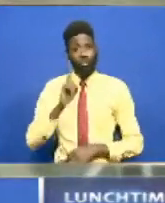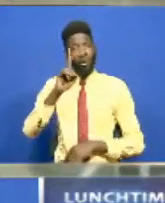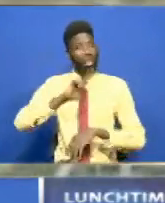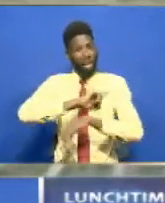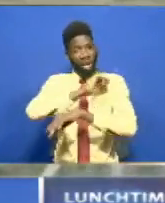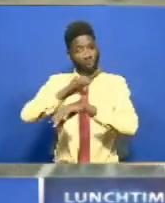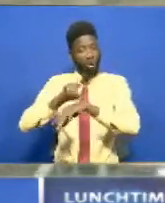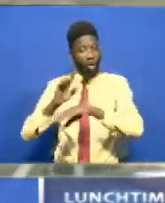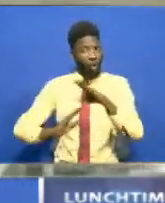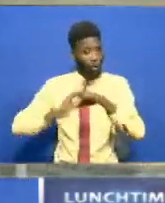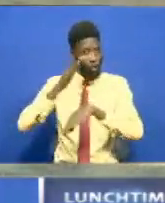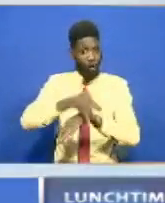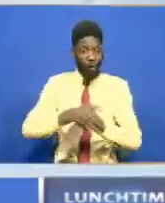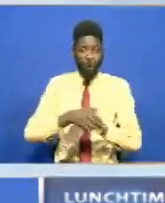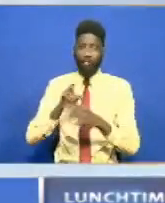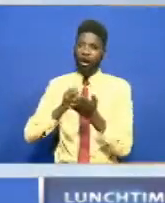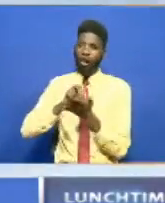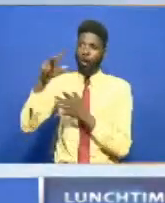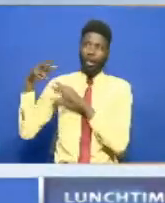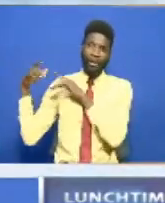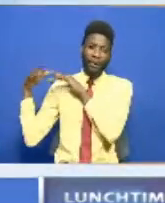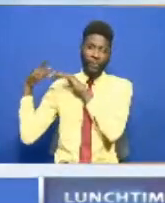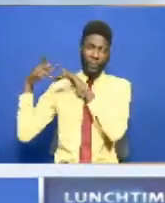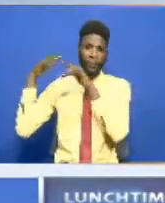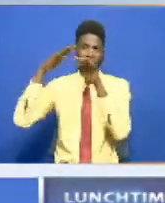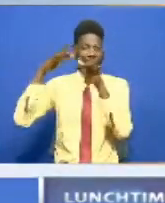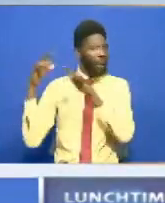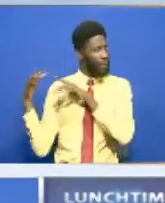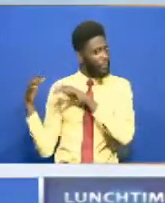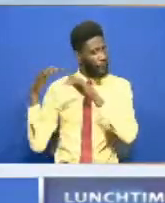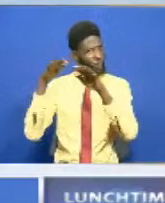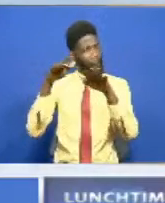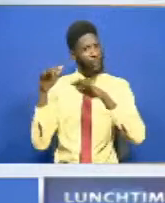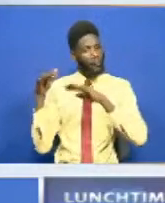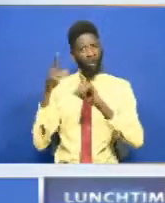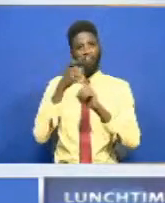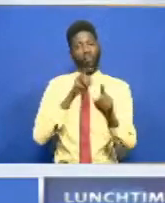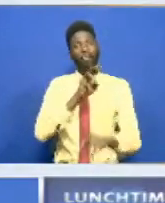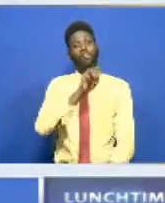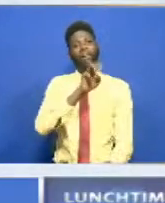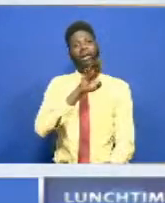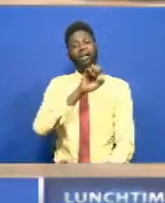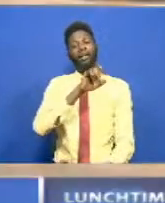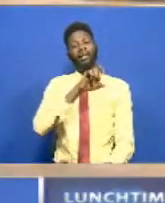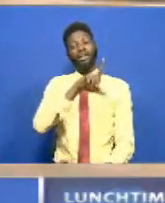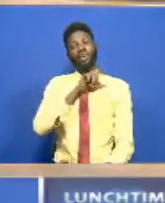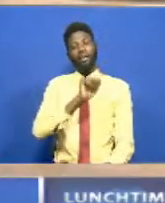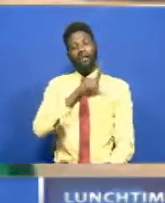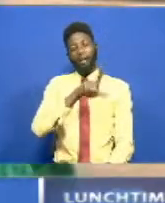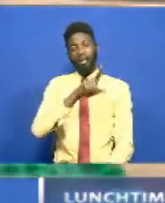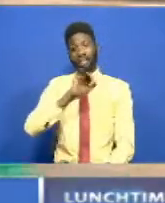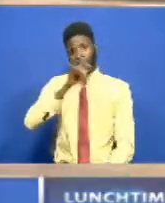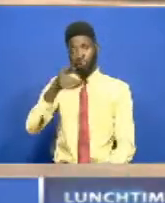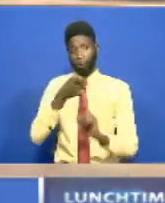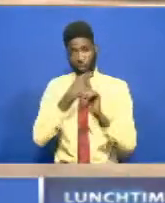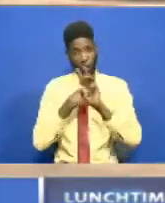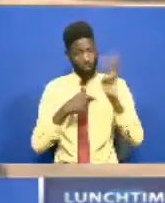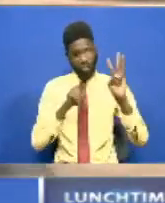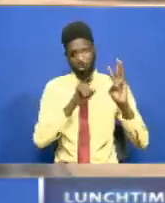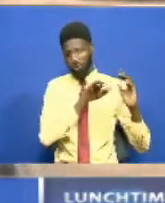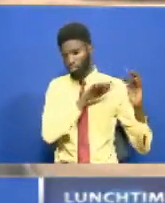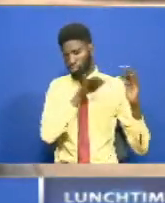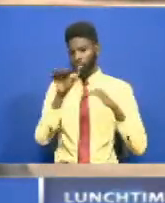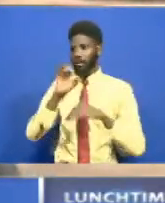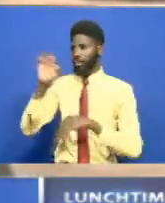the swarm of locusts passed over Maralal town from the west to the east of the town. Locusts imejaa